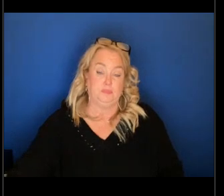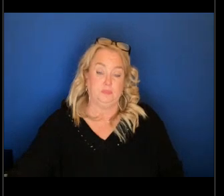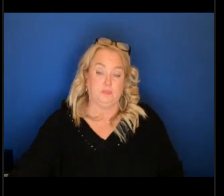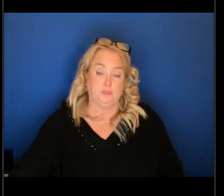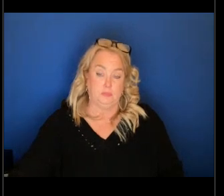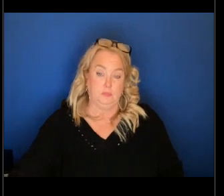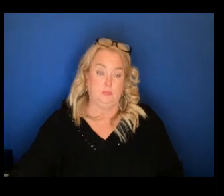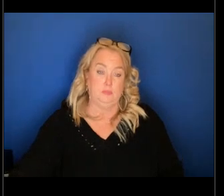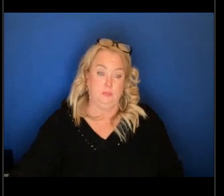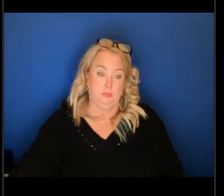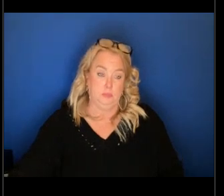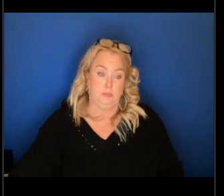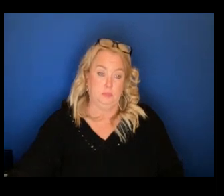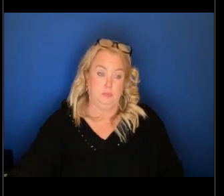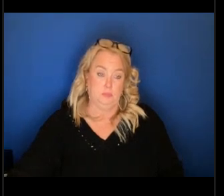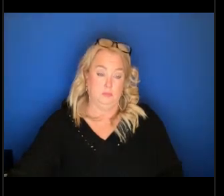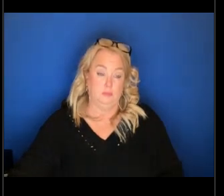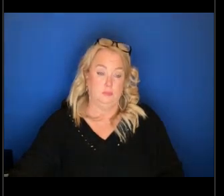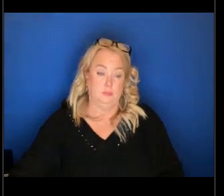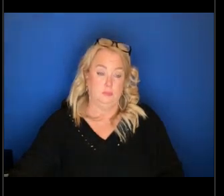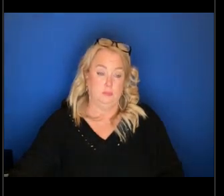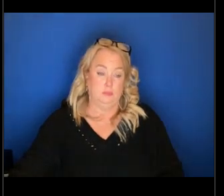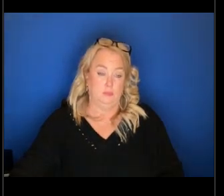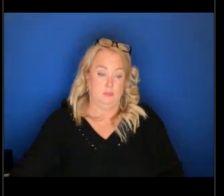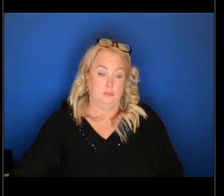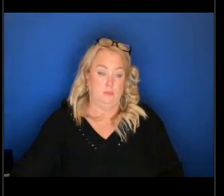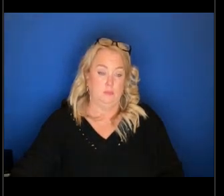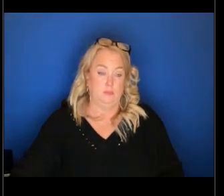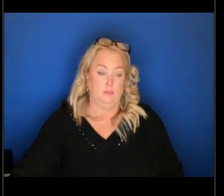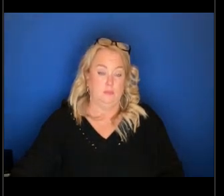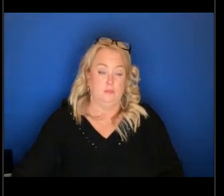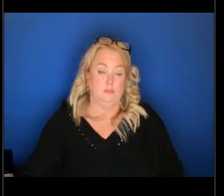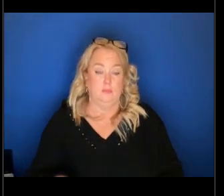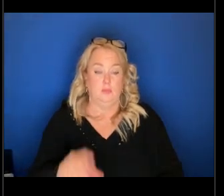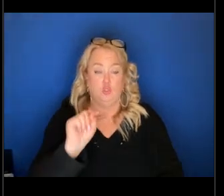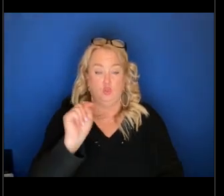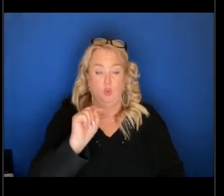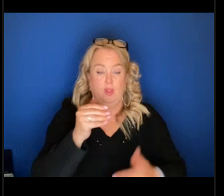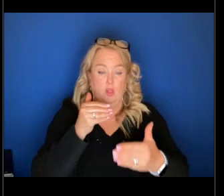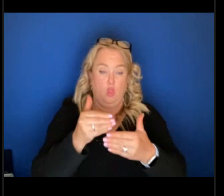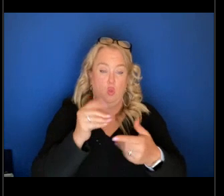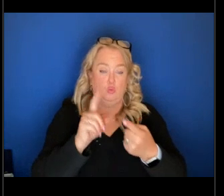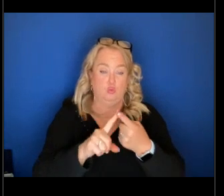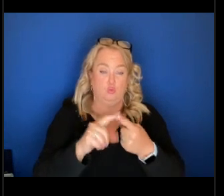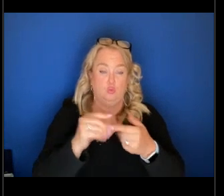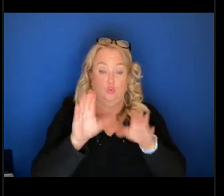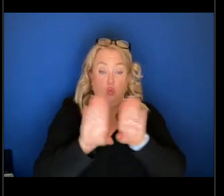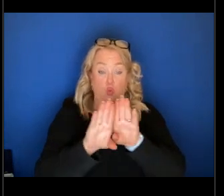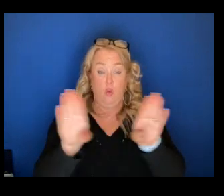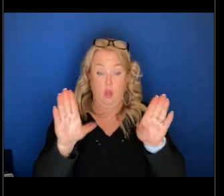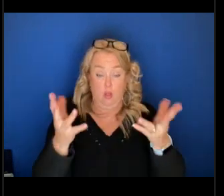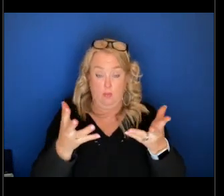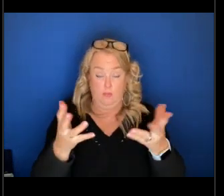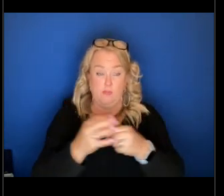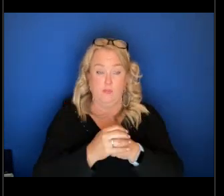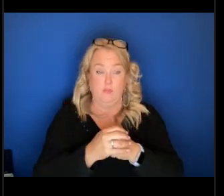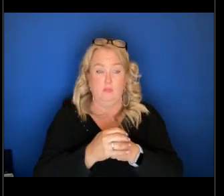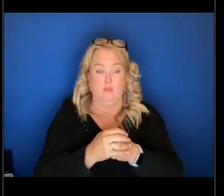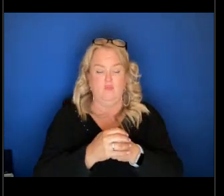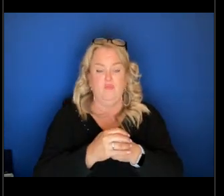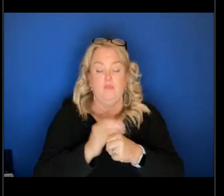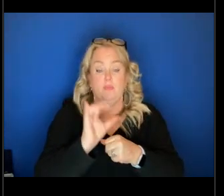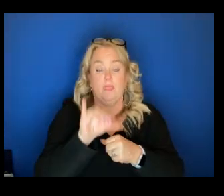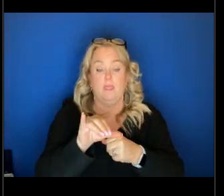Common violation, a toilet too close to the wall. The rough-in